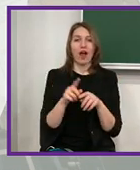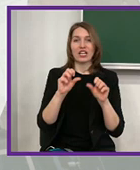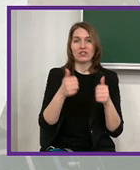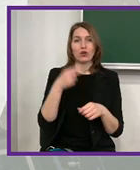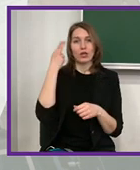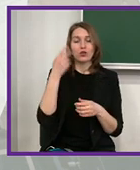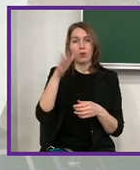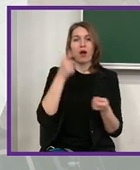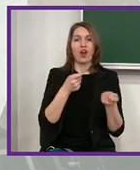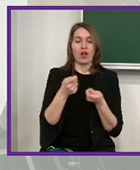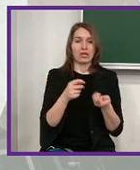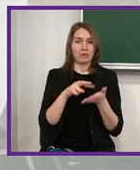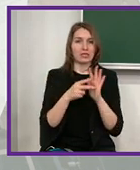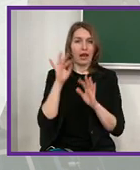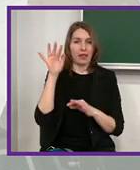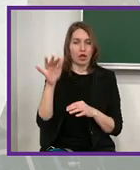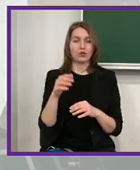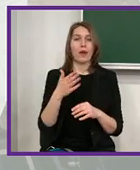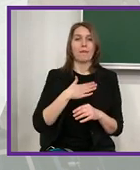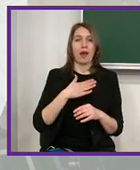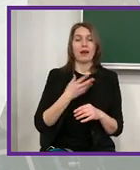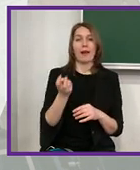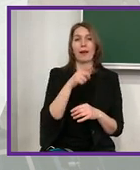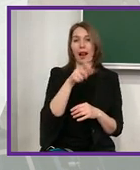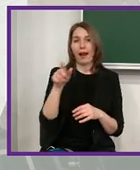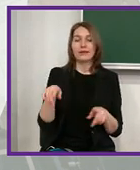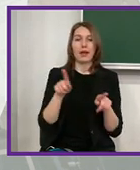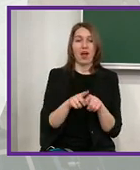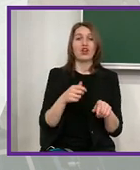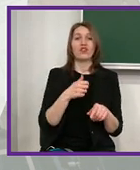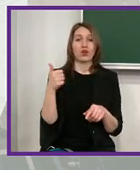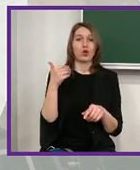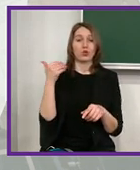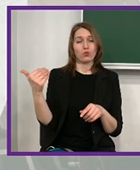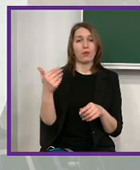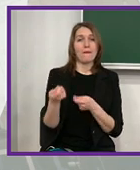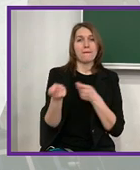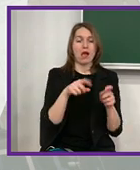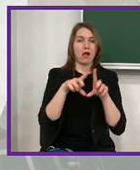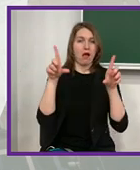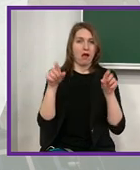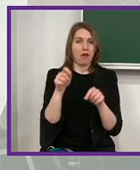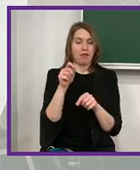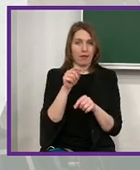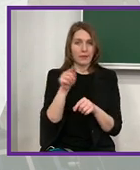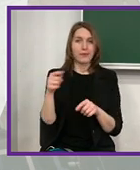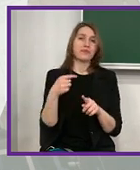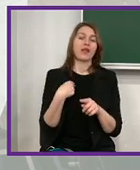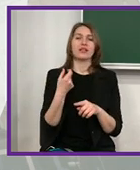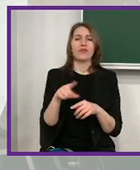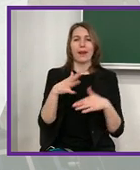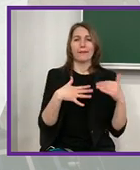For my clients and for their suppliers. So my interest is in practical tools for preventing, mitigating, and managing human rights risk.